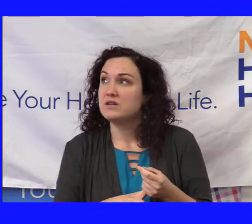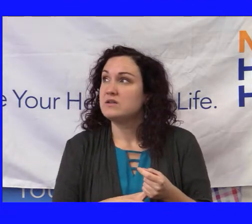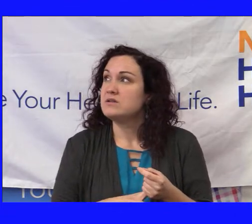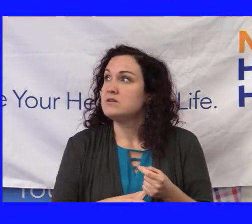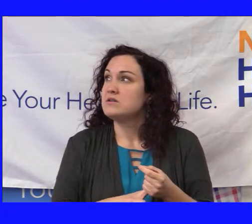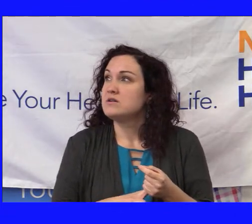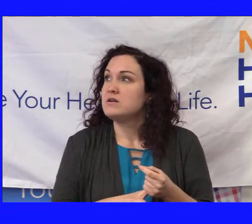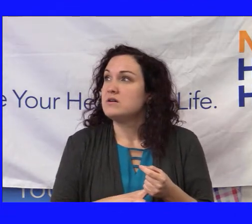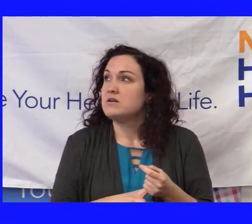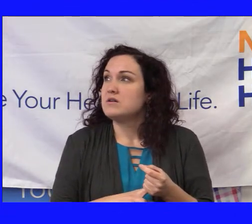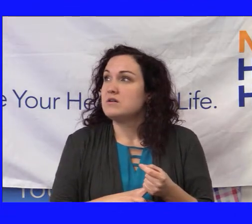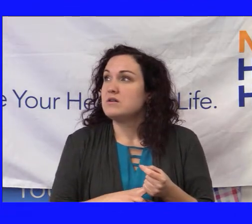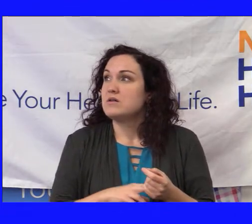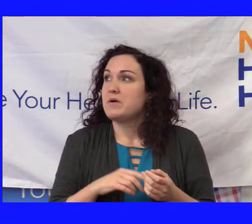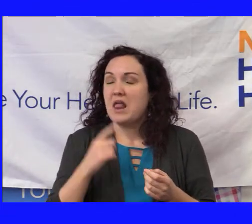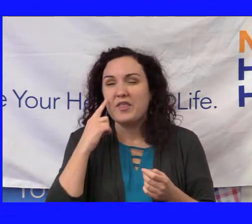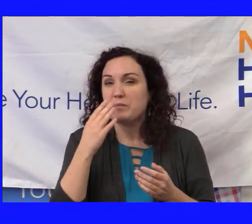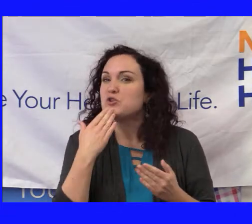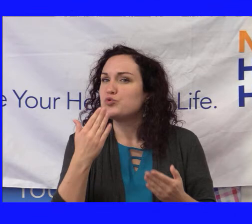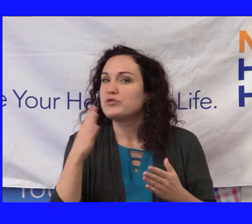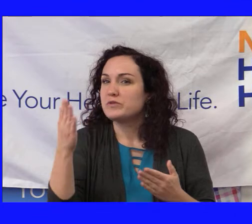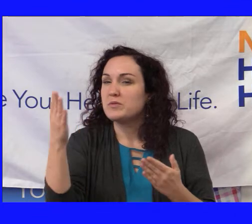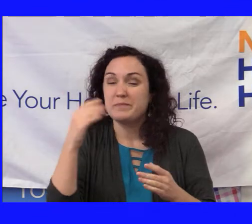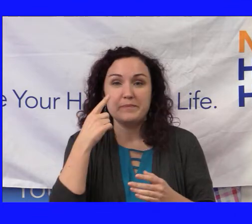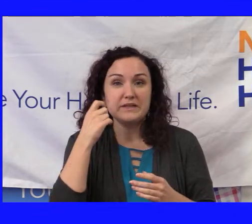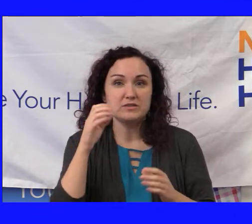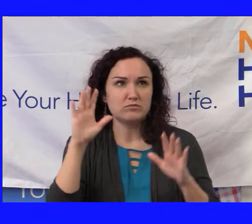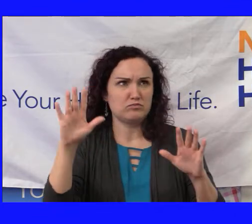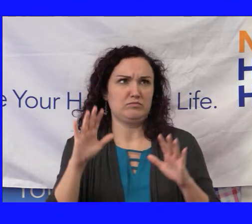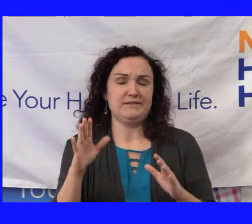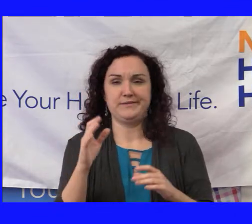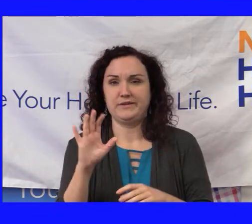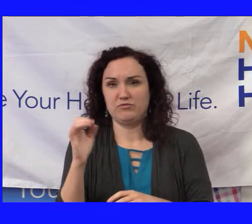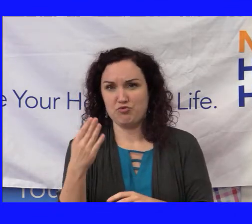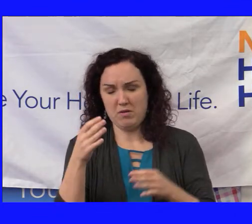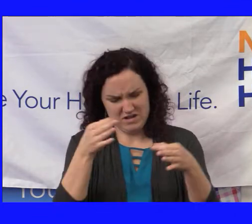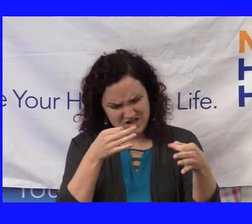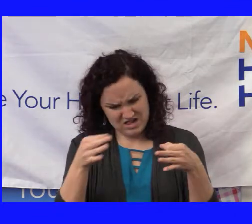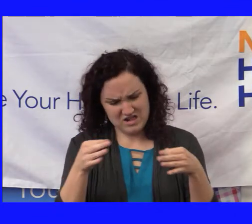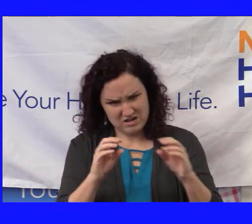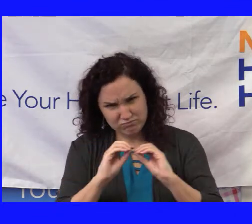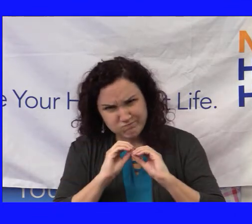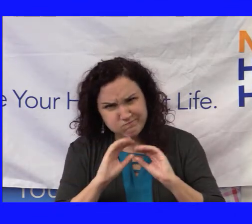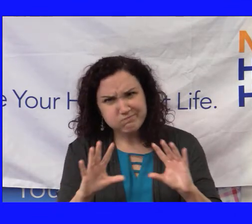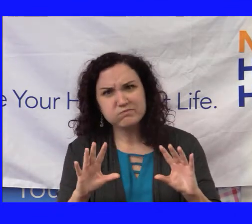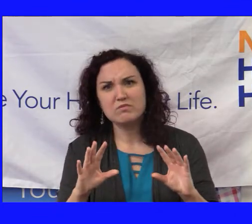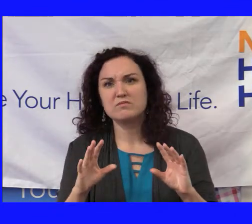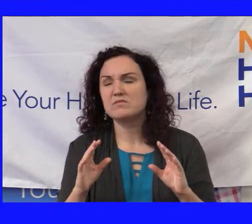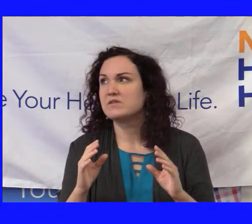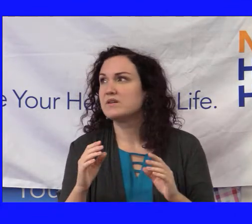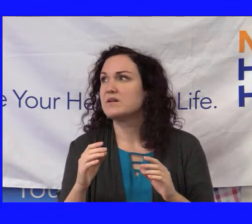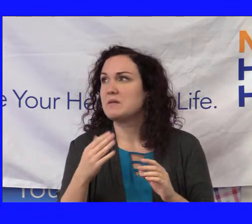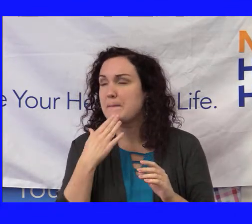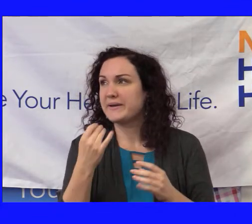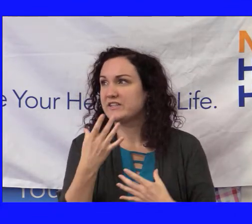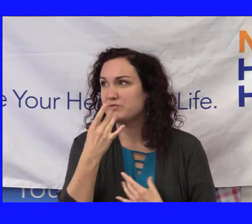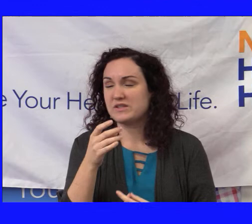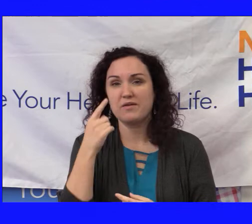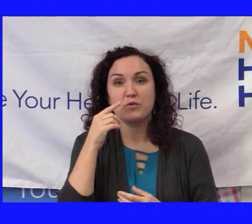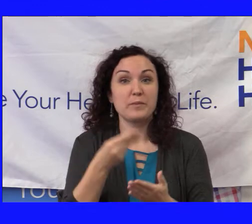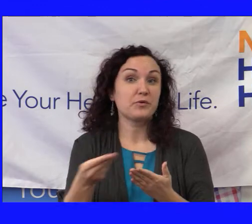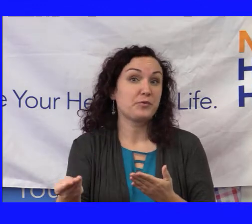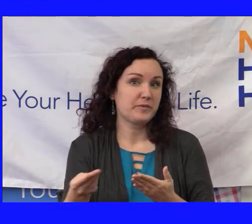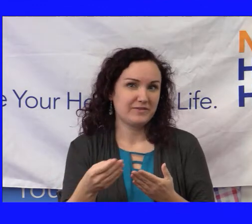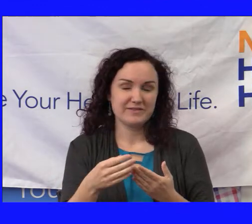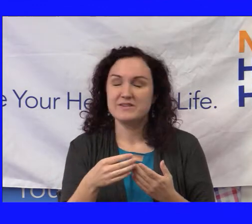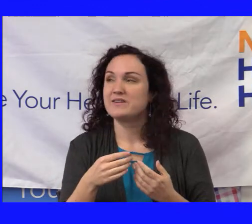it will be good to present, because you did such a wonderful job explaining so clearly the best interest procurement.